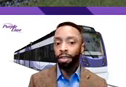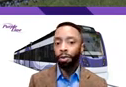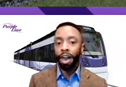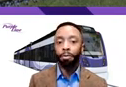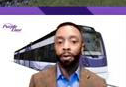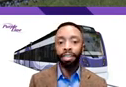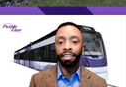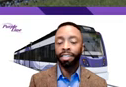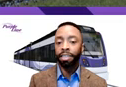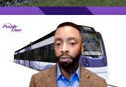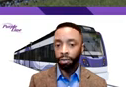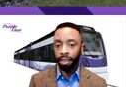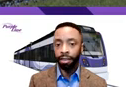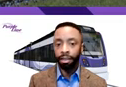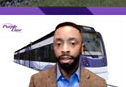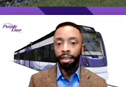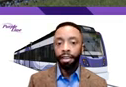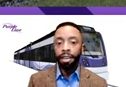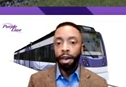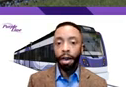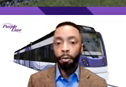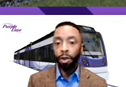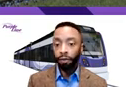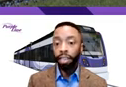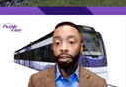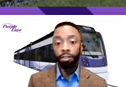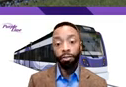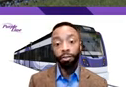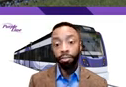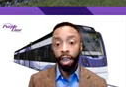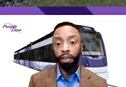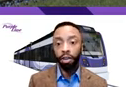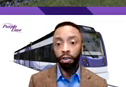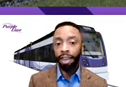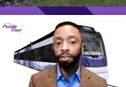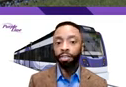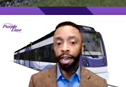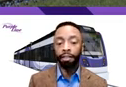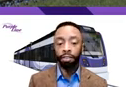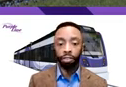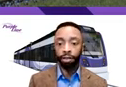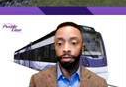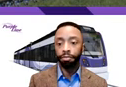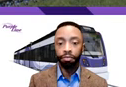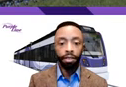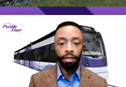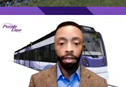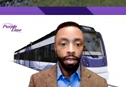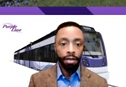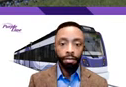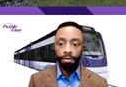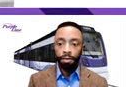The purple line will operate in the center lane with vehicular traffic on either side of the train.